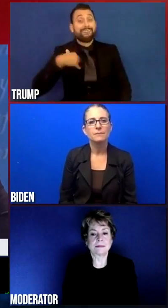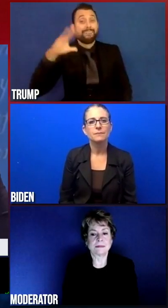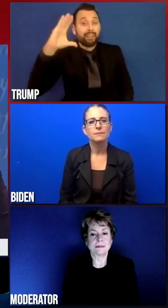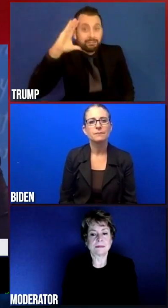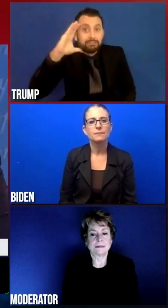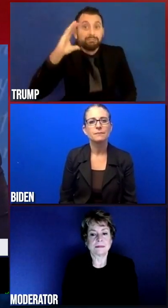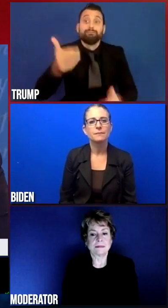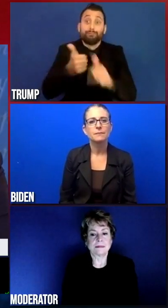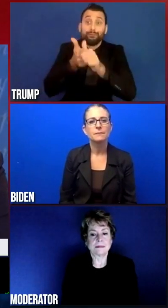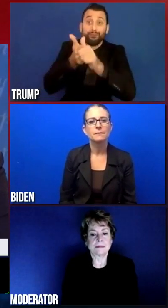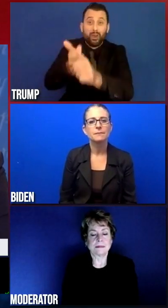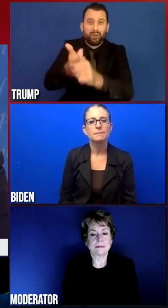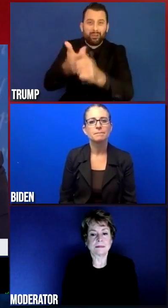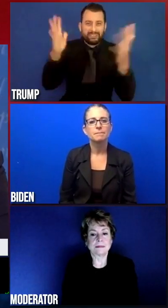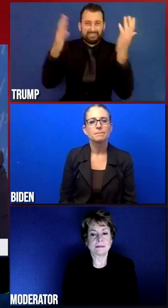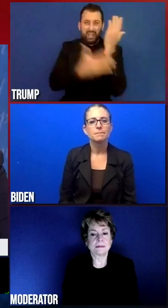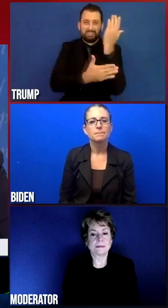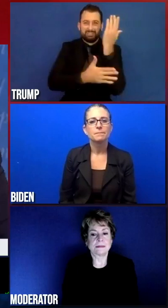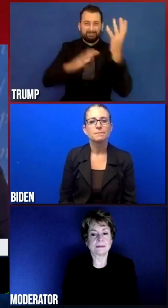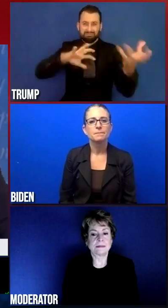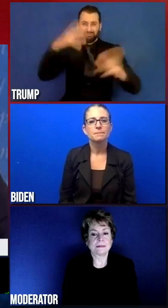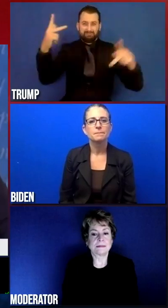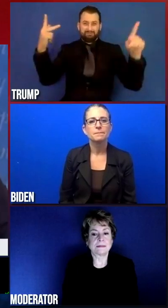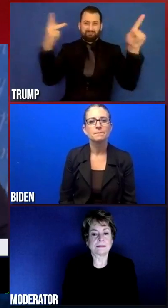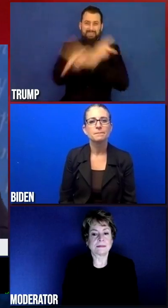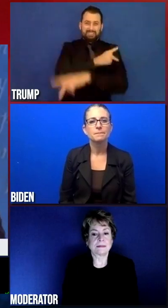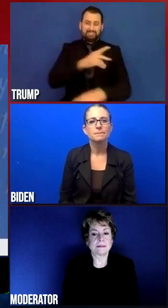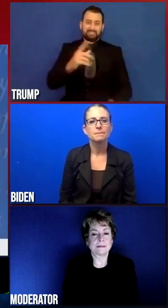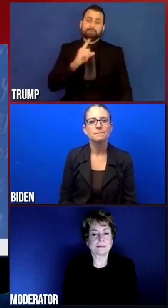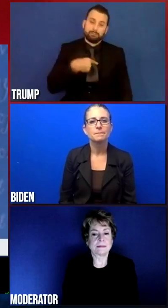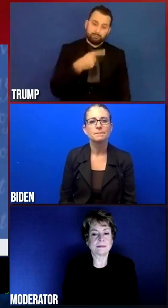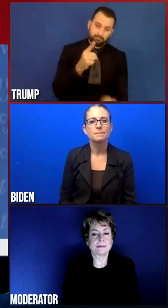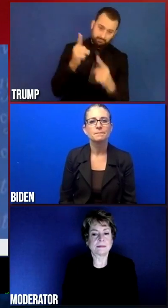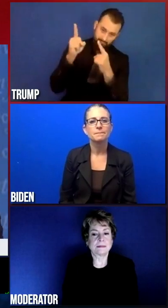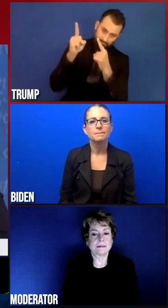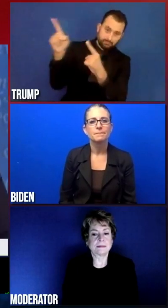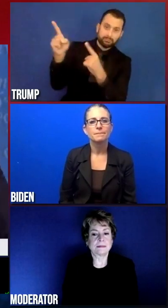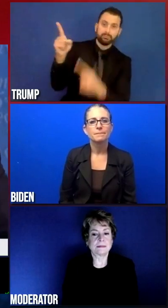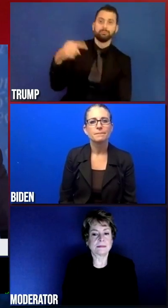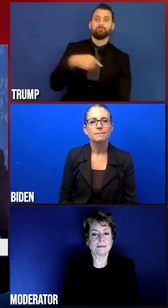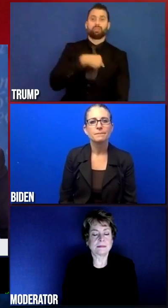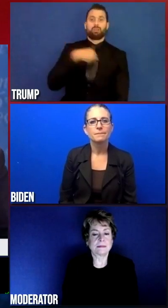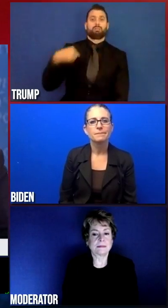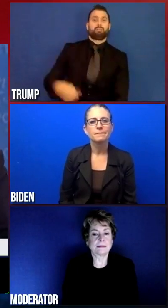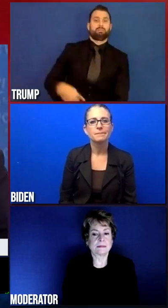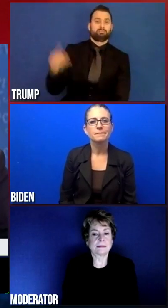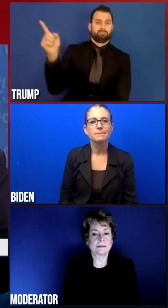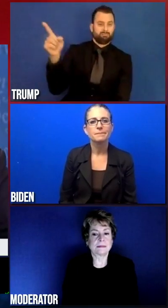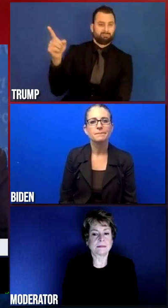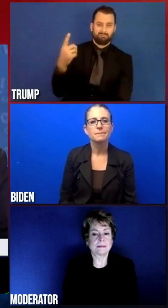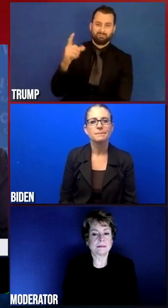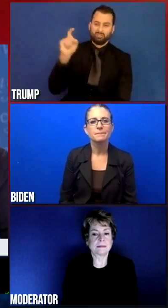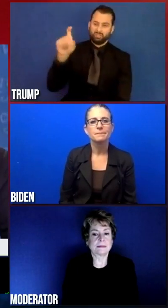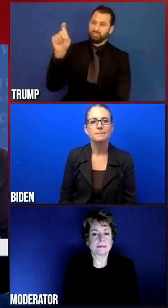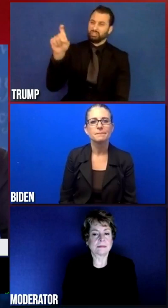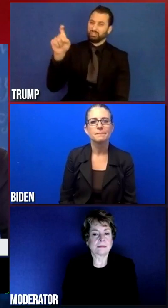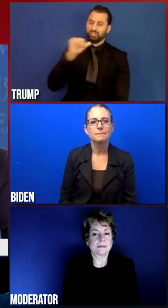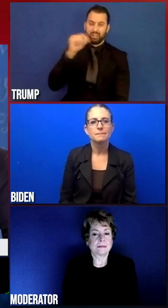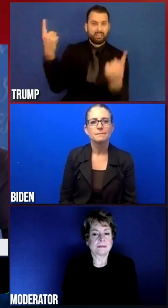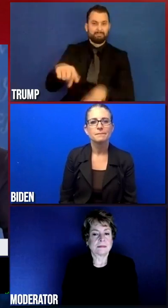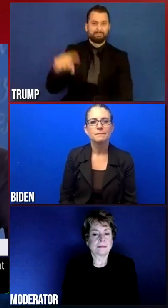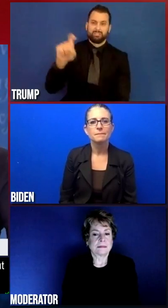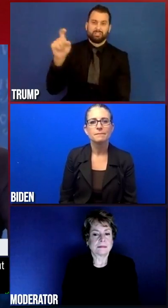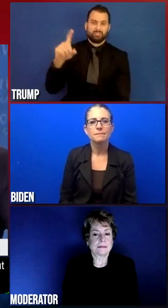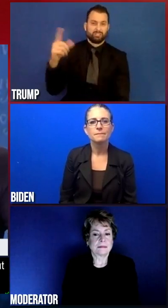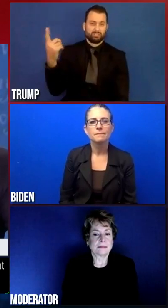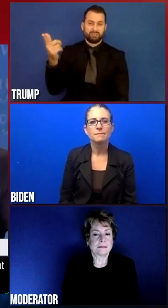fault. It should have never happened. They stopped it from going in, but it was China's fault. And by the way, when you talk about numbers, you don't know how many people died in China.